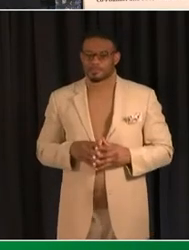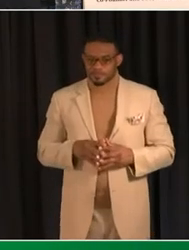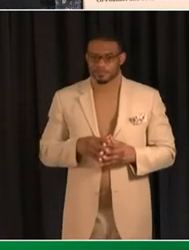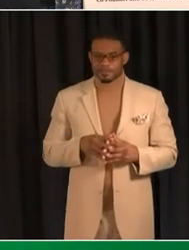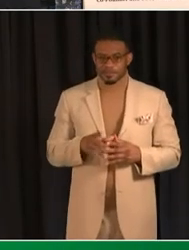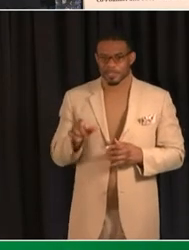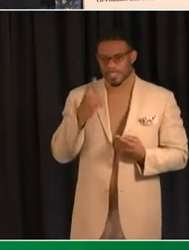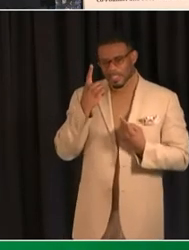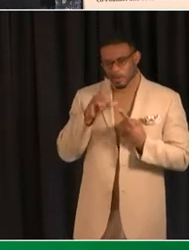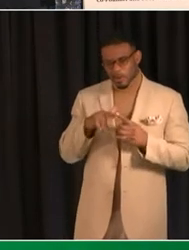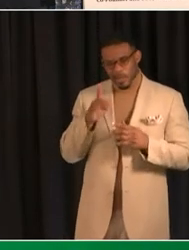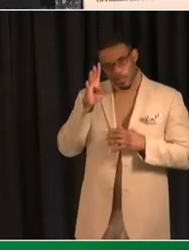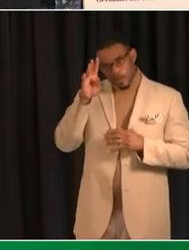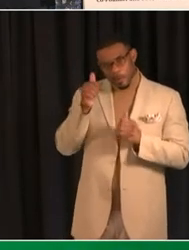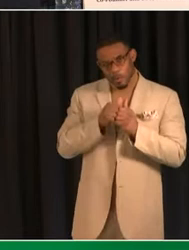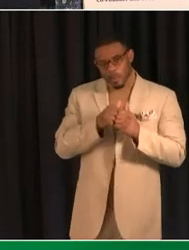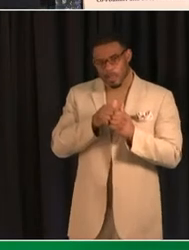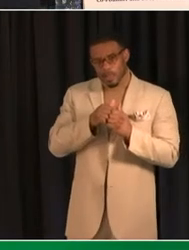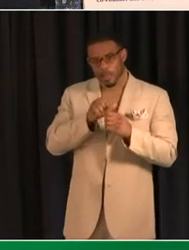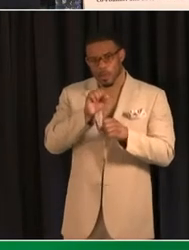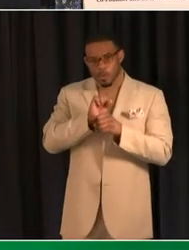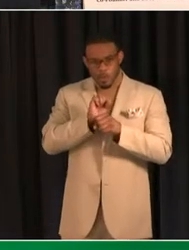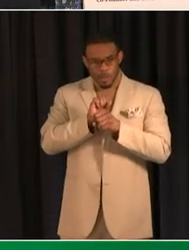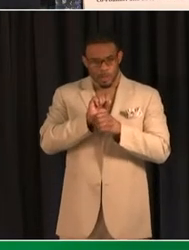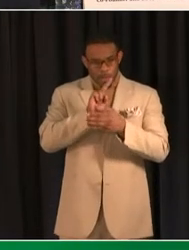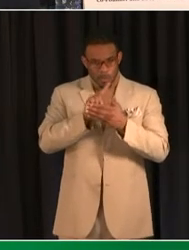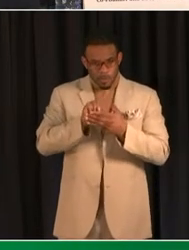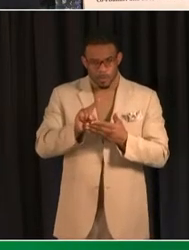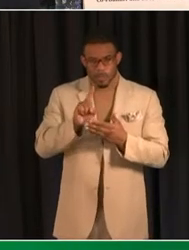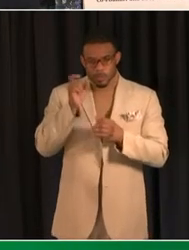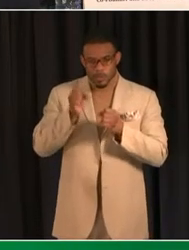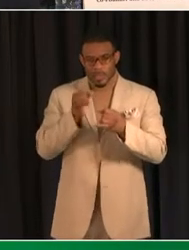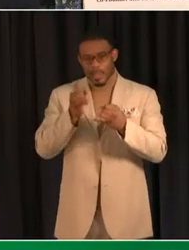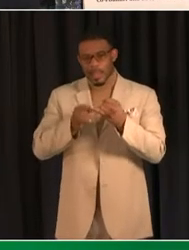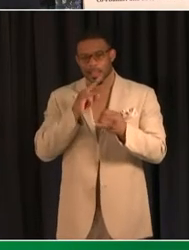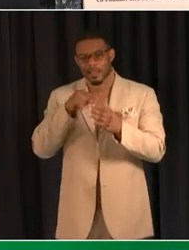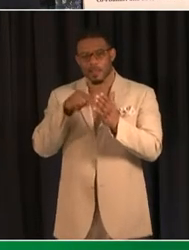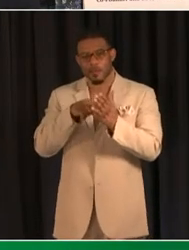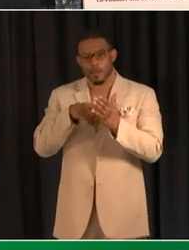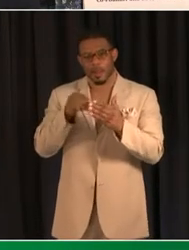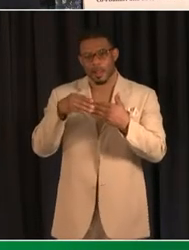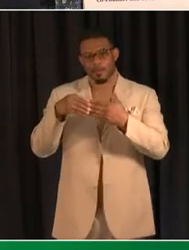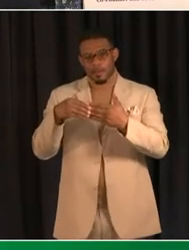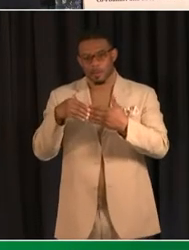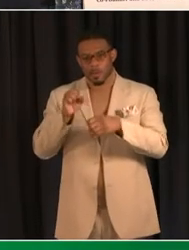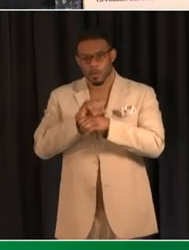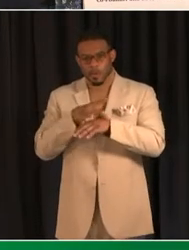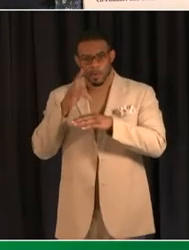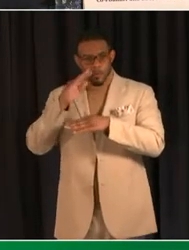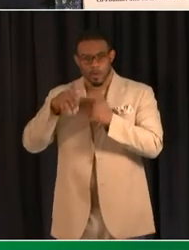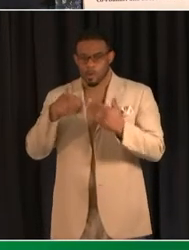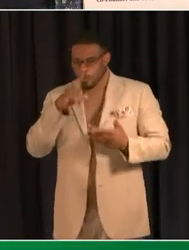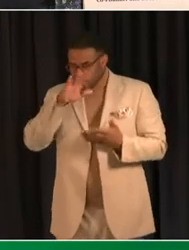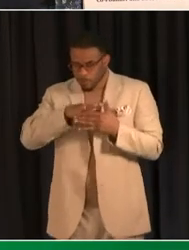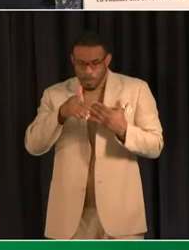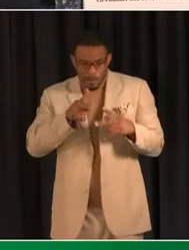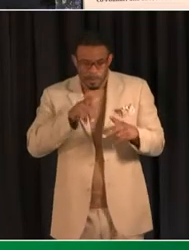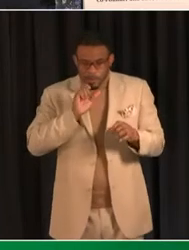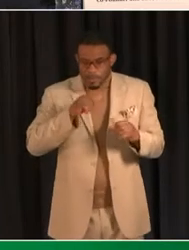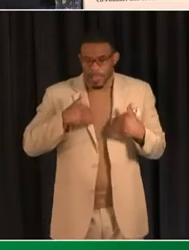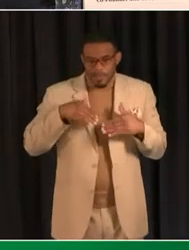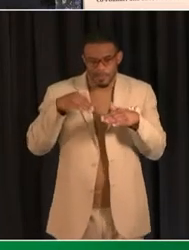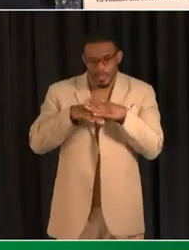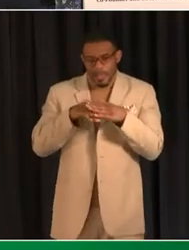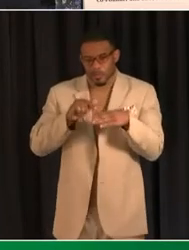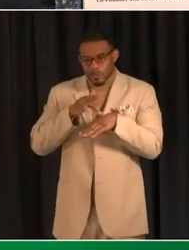should definitely consider when they're coming up with the workplace strategy. And last is affordable and flexible workspaces for all. We believe all people